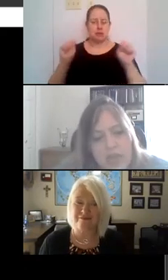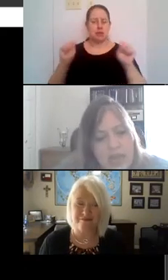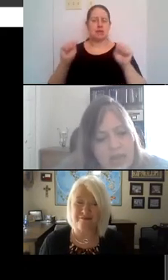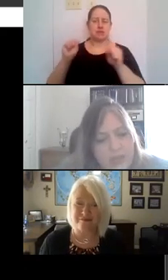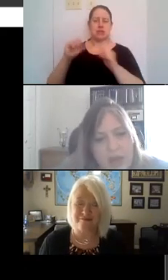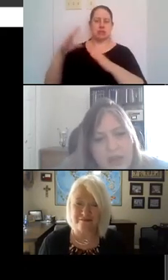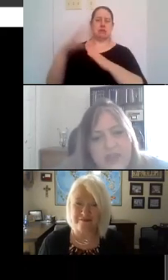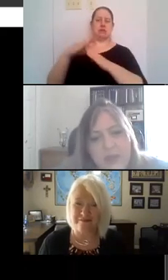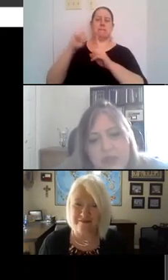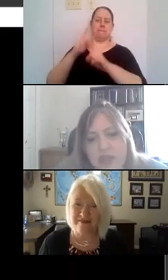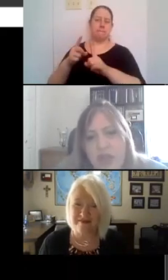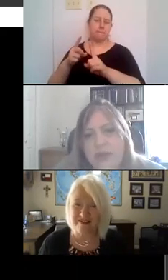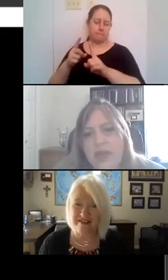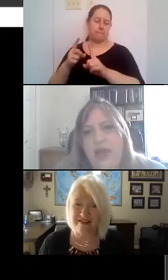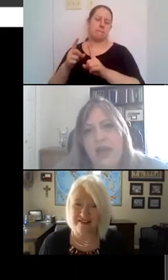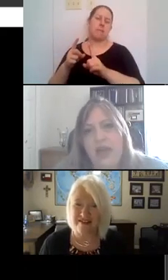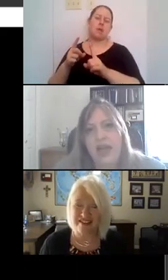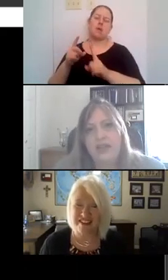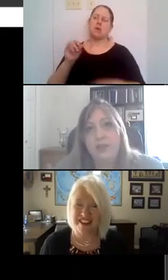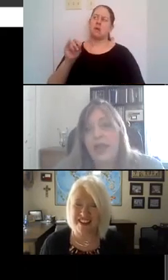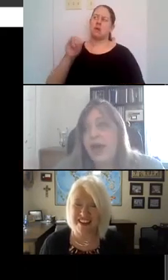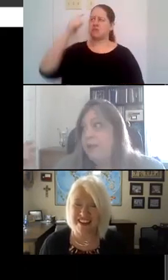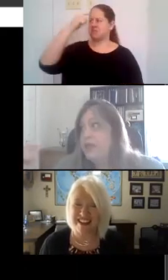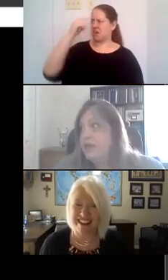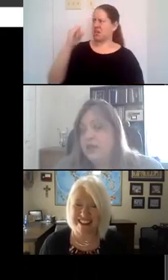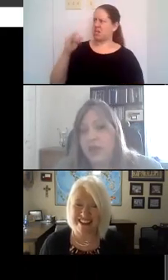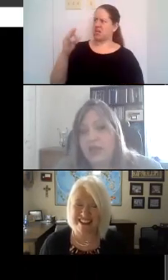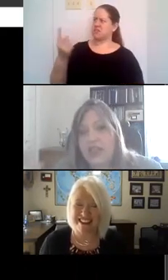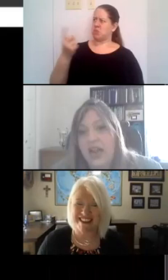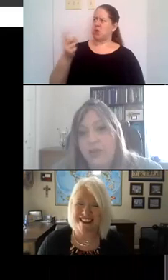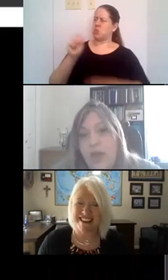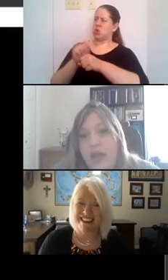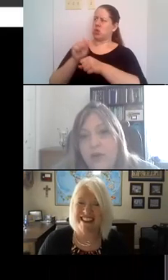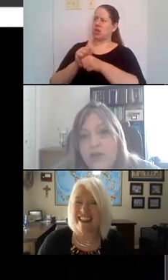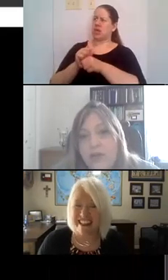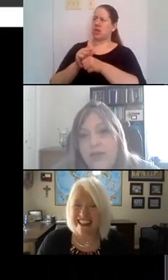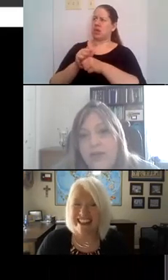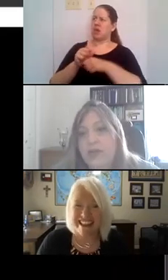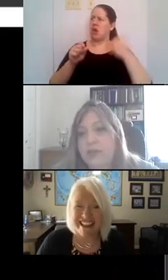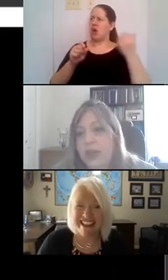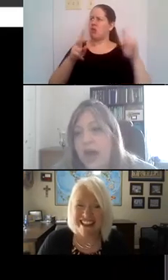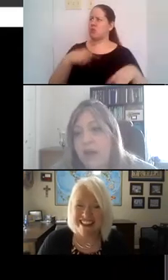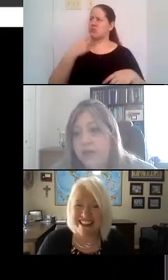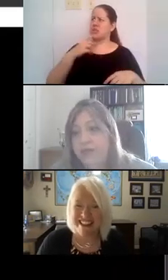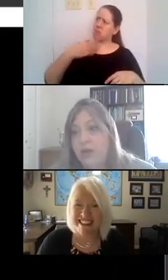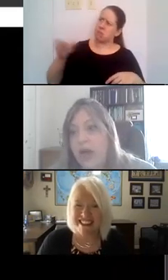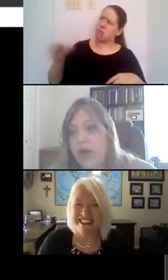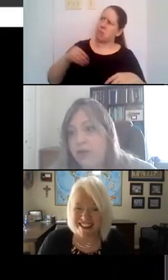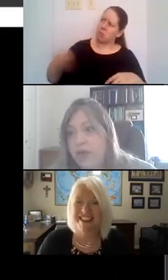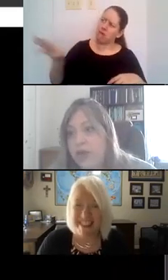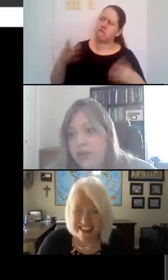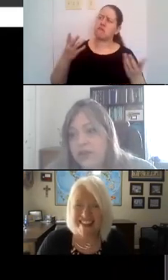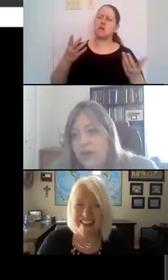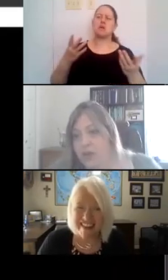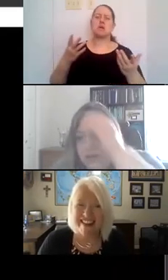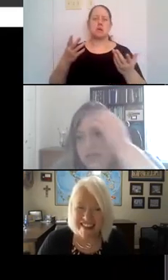electrical. And I thought, if someone's on the job site and something happens and someone goes, get out of the way or something, I was going, I don't know if